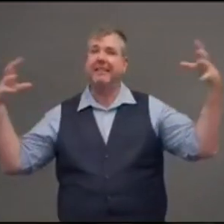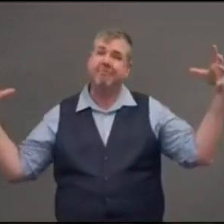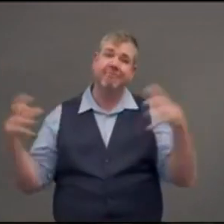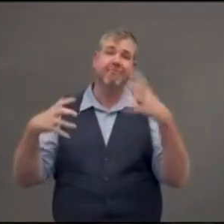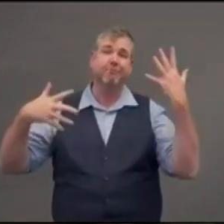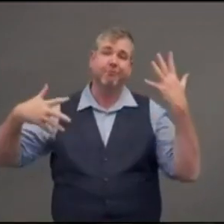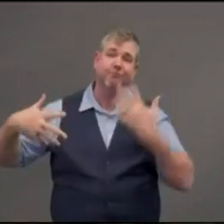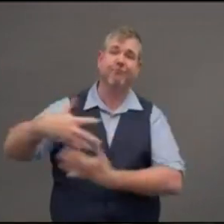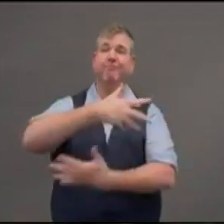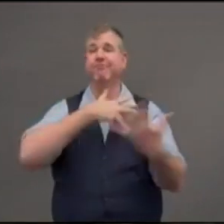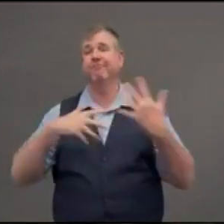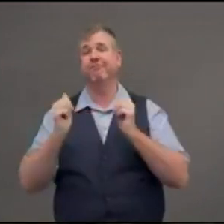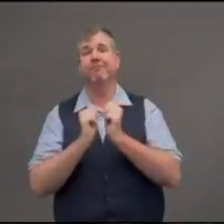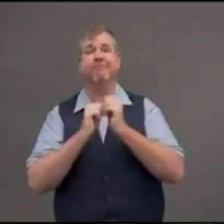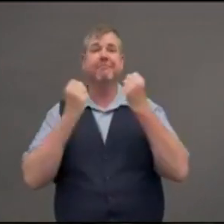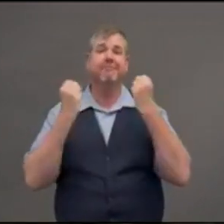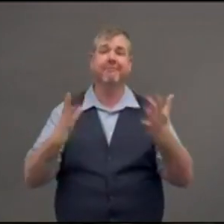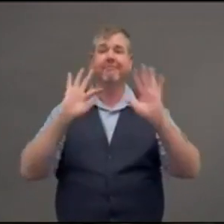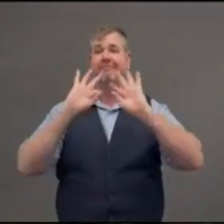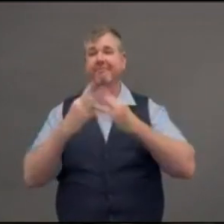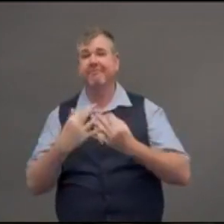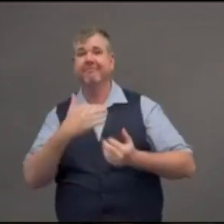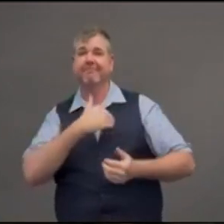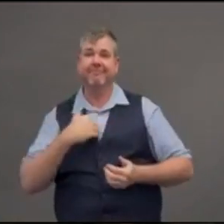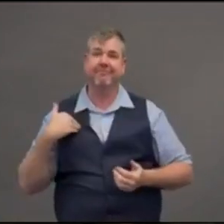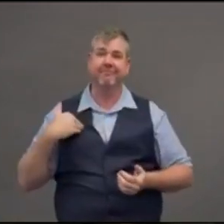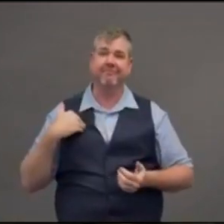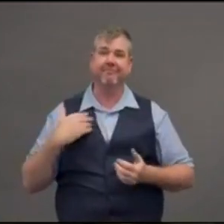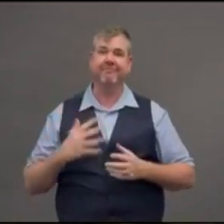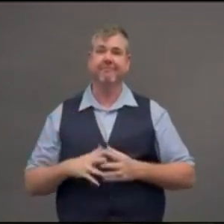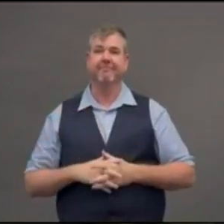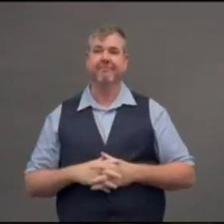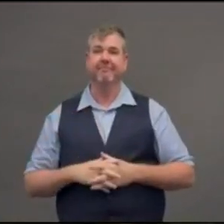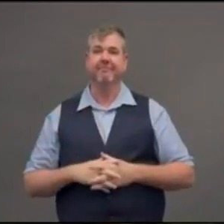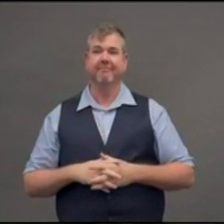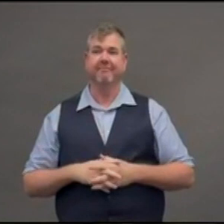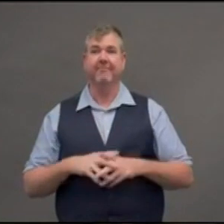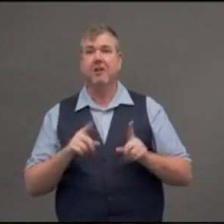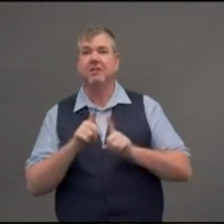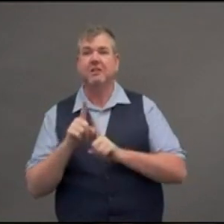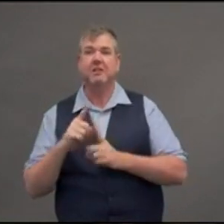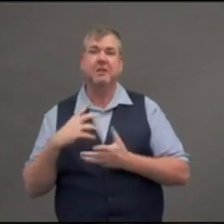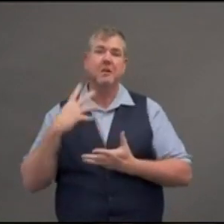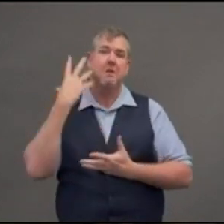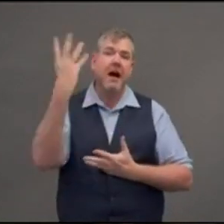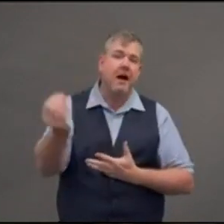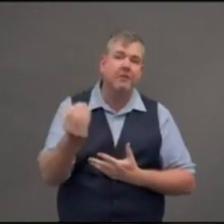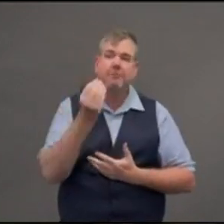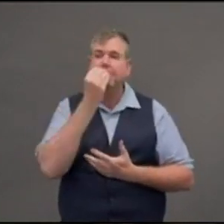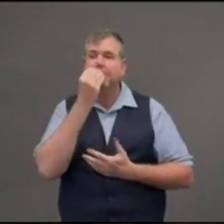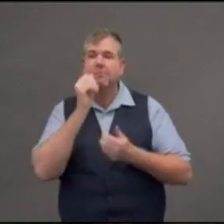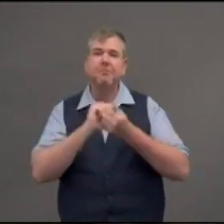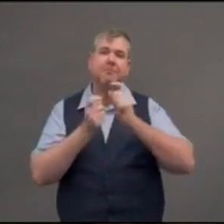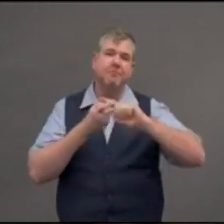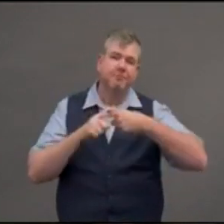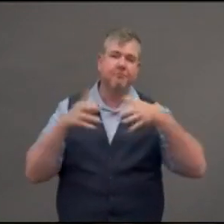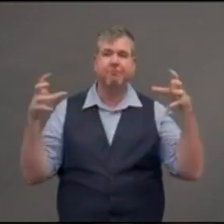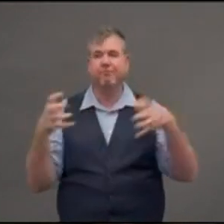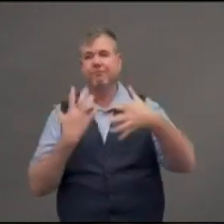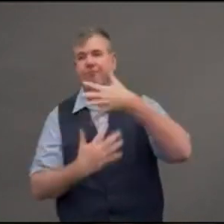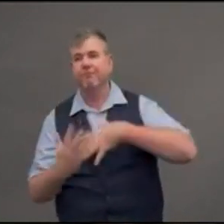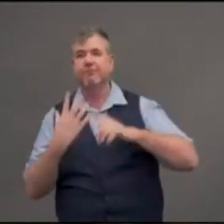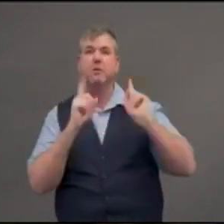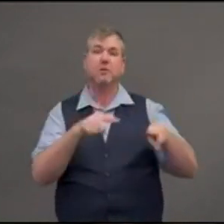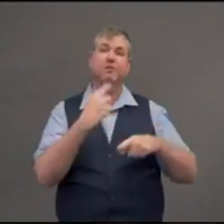family members, and also have like go out and eat with my friends and watch movies at the movie